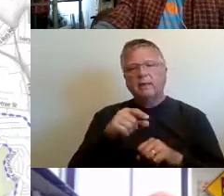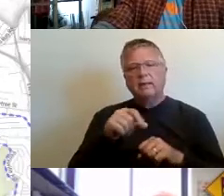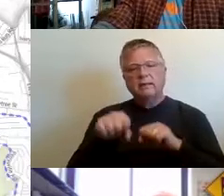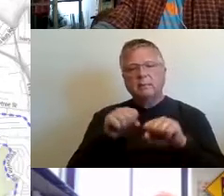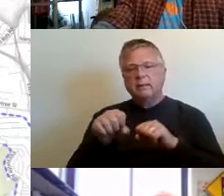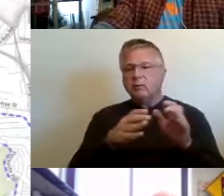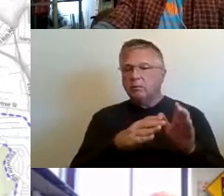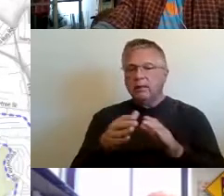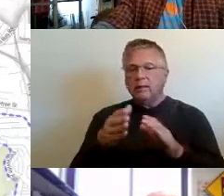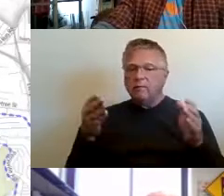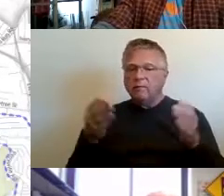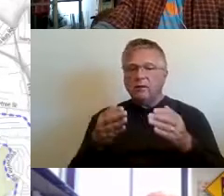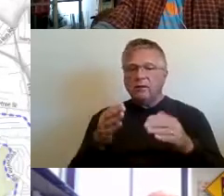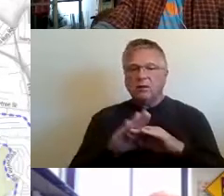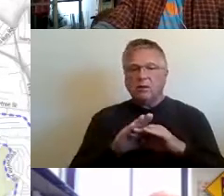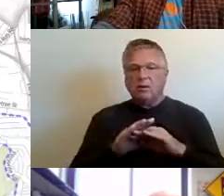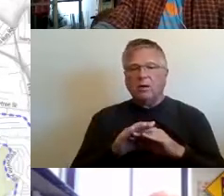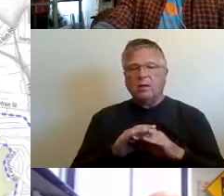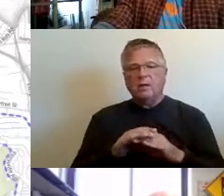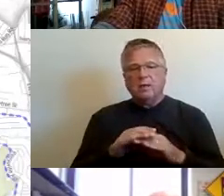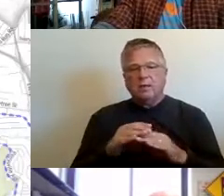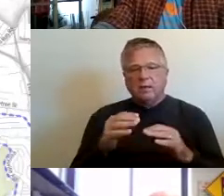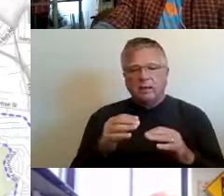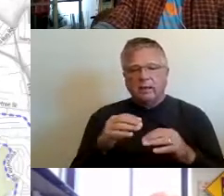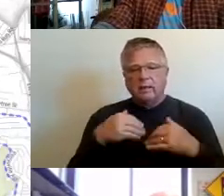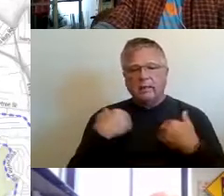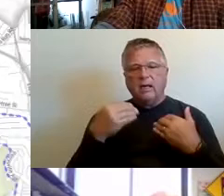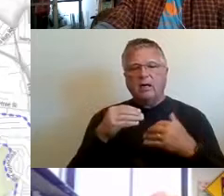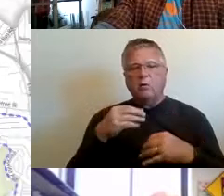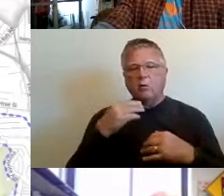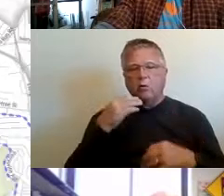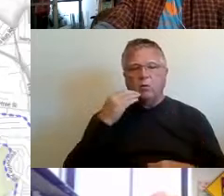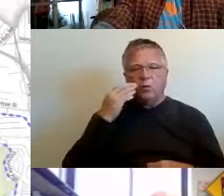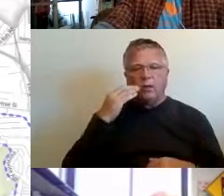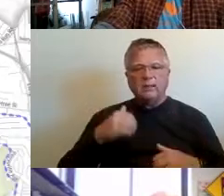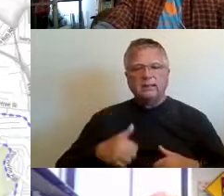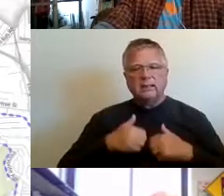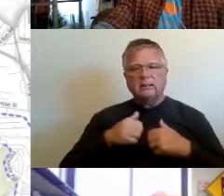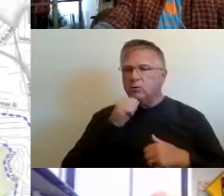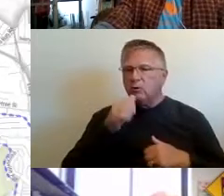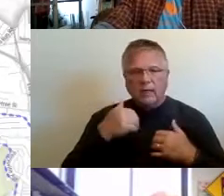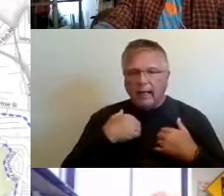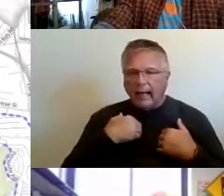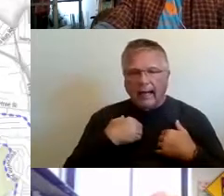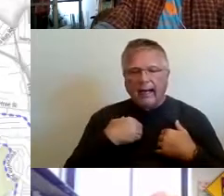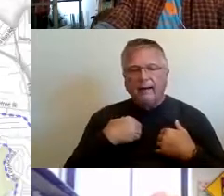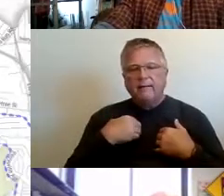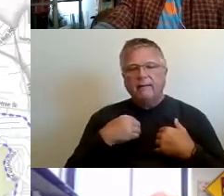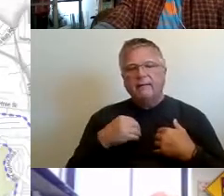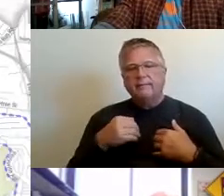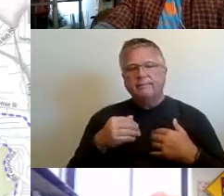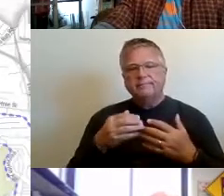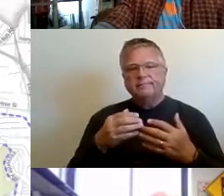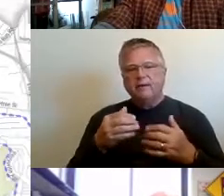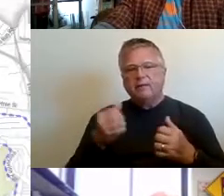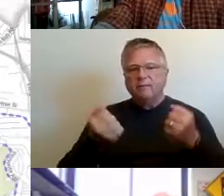focusing on those 31% residents that we have who doesn't actually have single occupancy vehicle as their